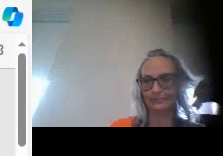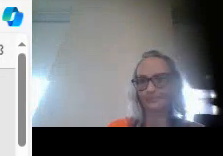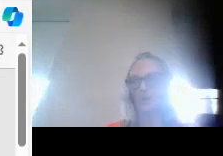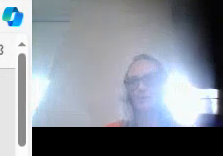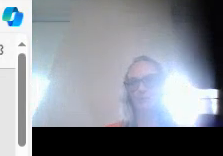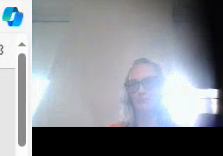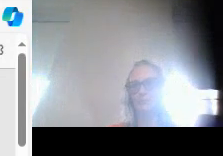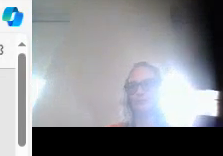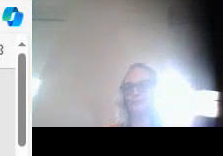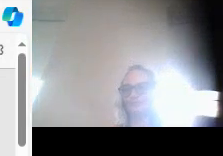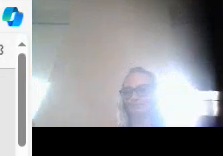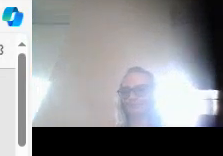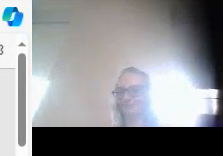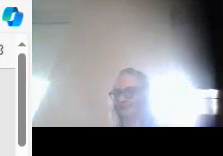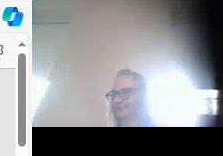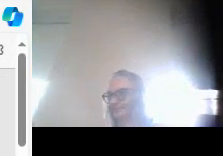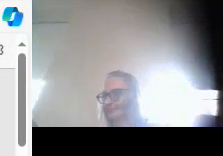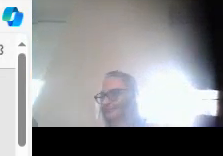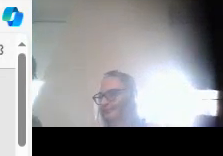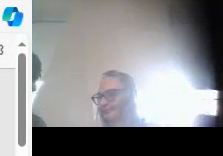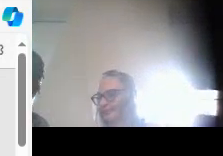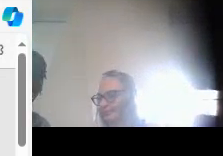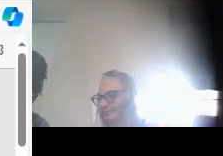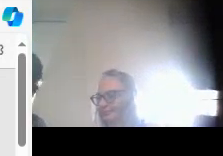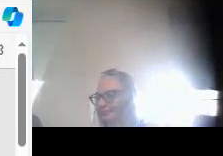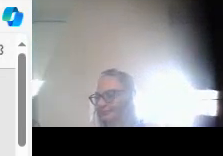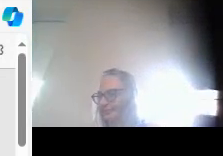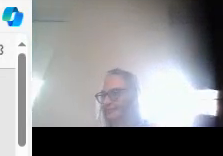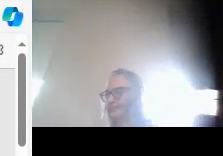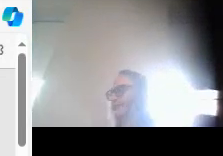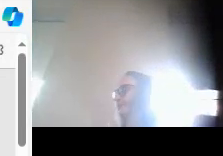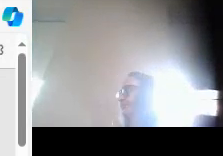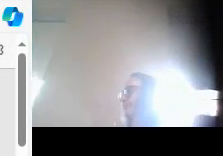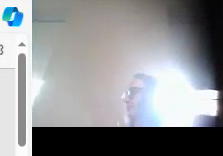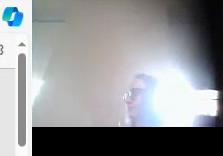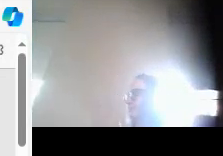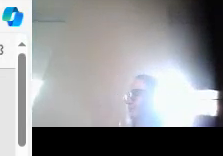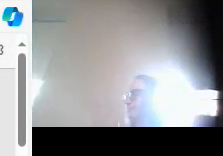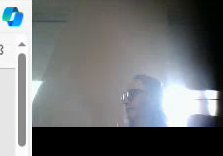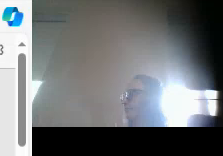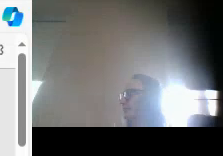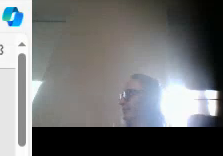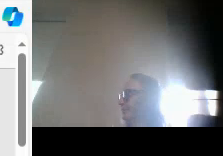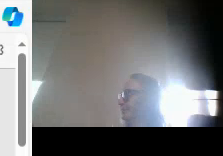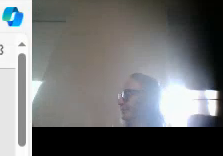put a separate link for that too, because it's very, very important. So many findings about this MSAs.